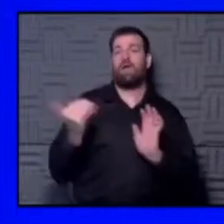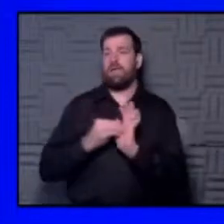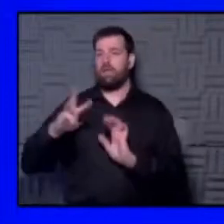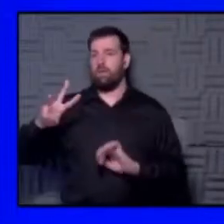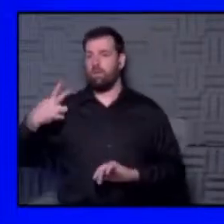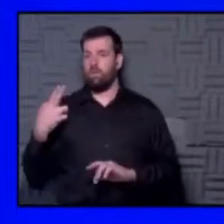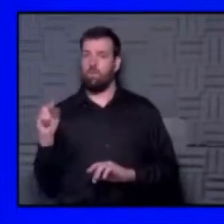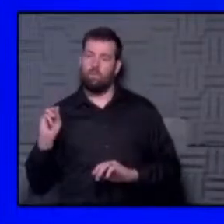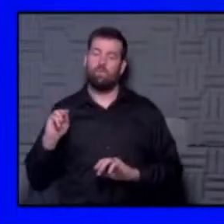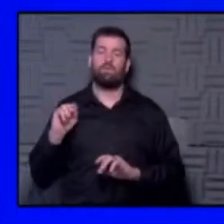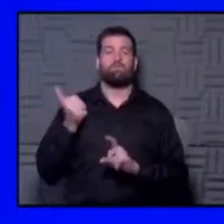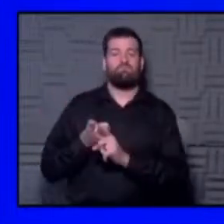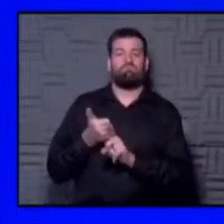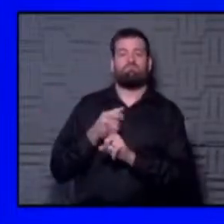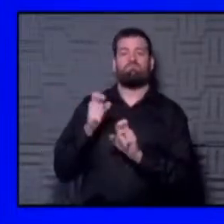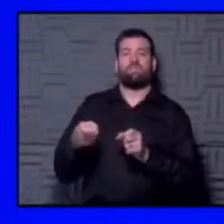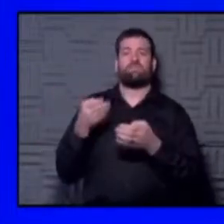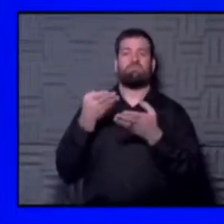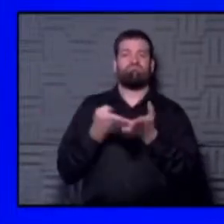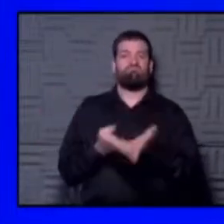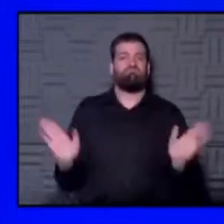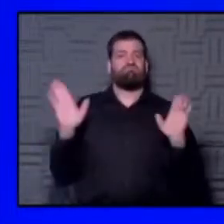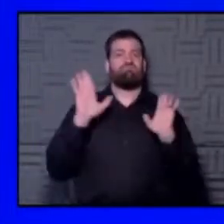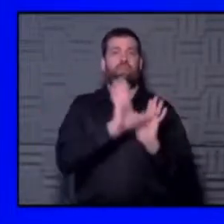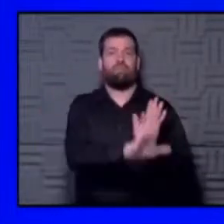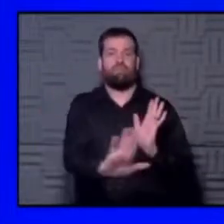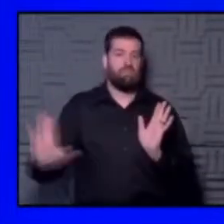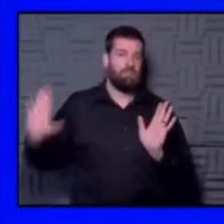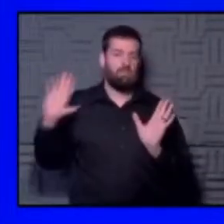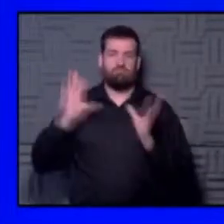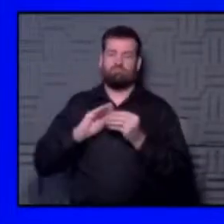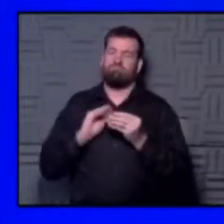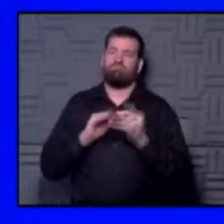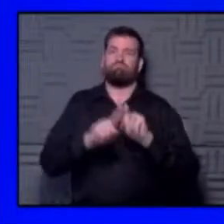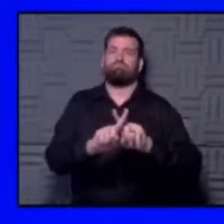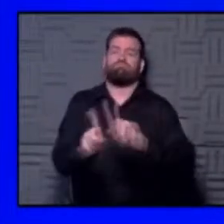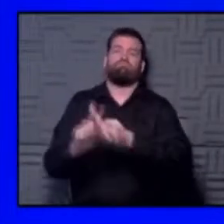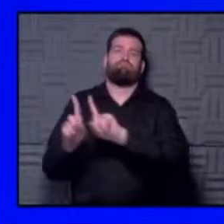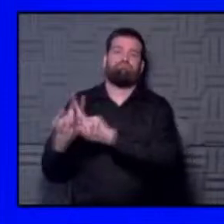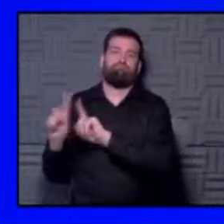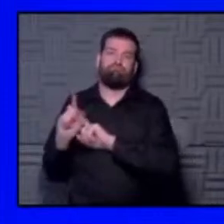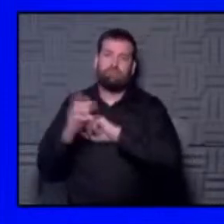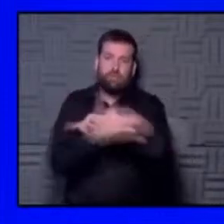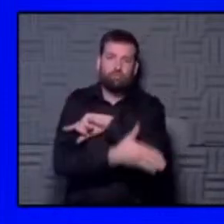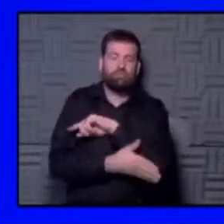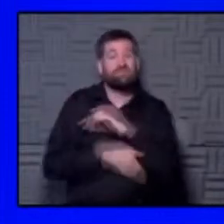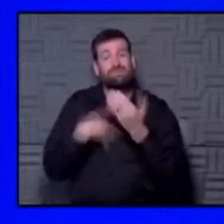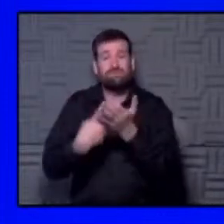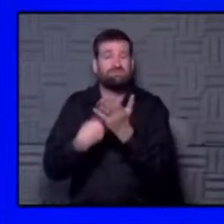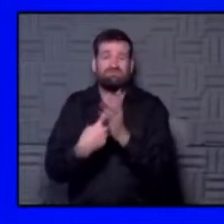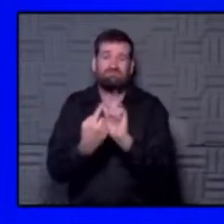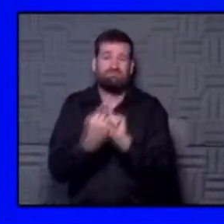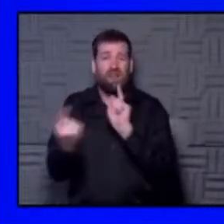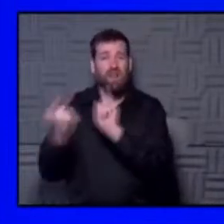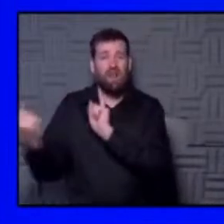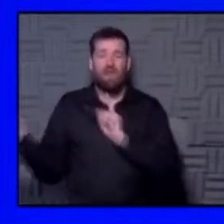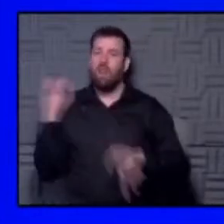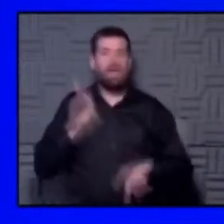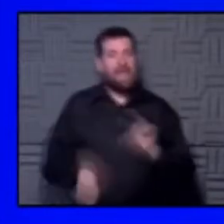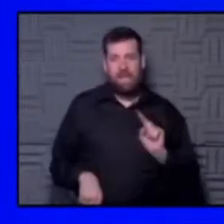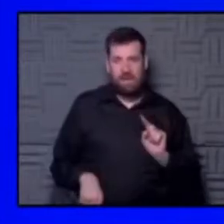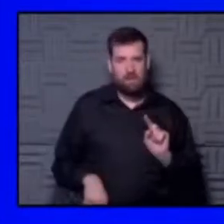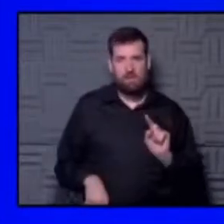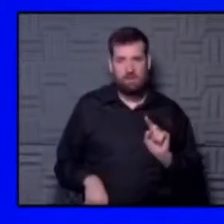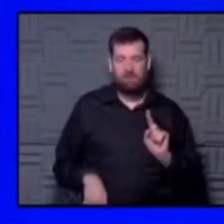this, has to address their messages to a lot of different countries in areas where they can't separate. But that